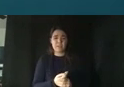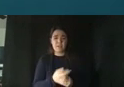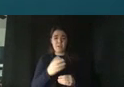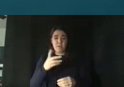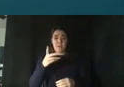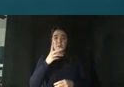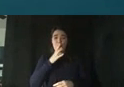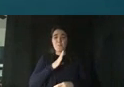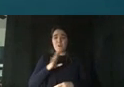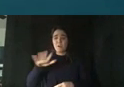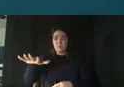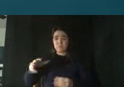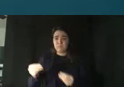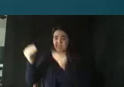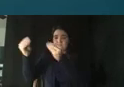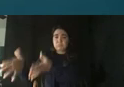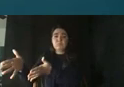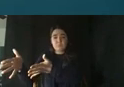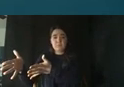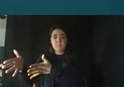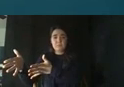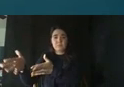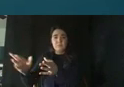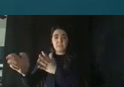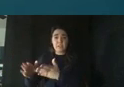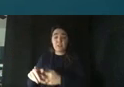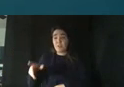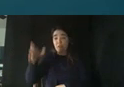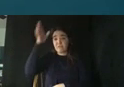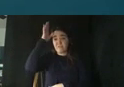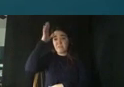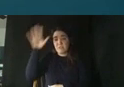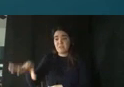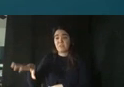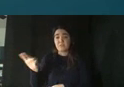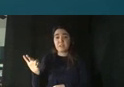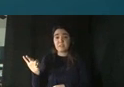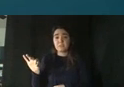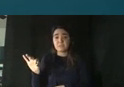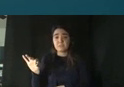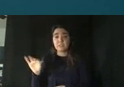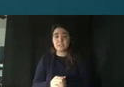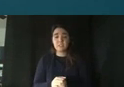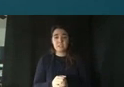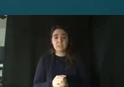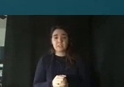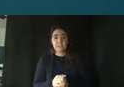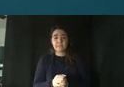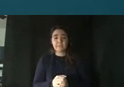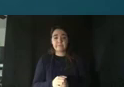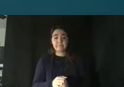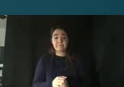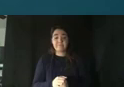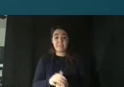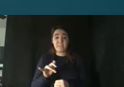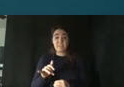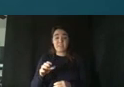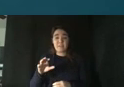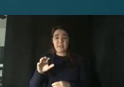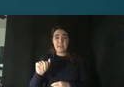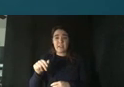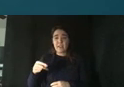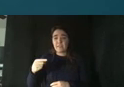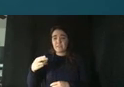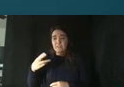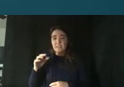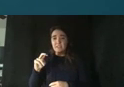die, and it was her father who found her. And a lot of times in Afghanistan, when that happens to a girl